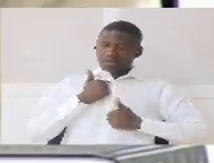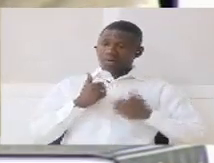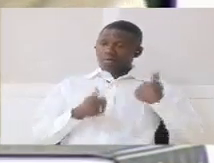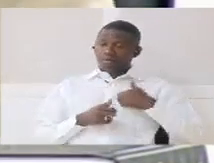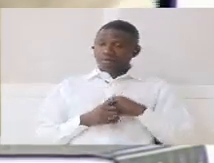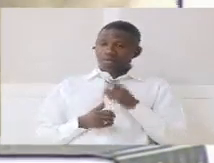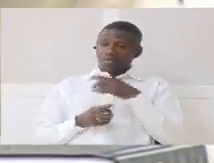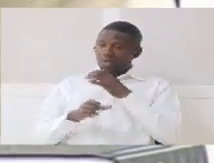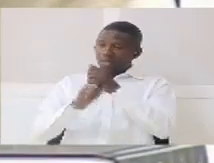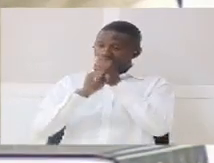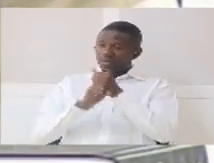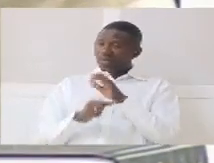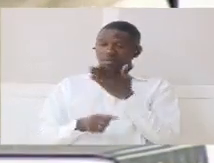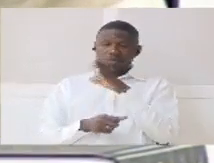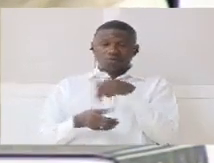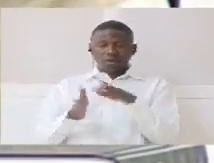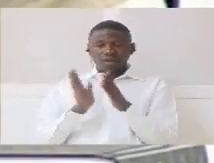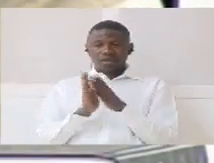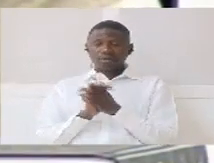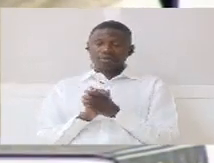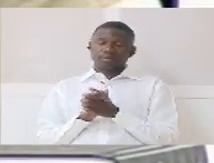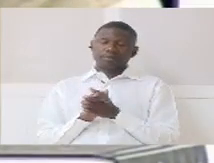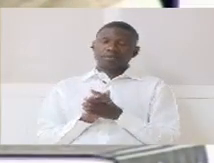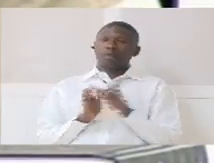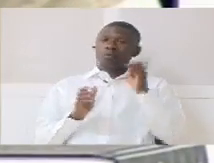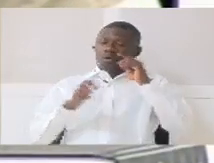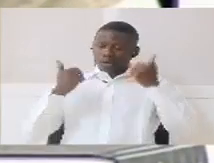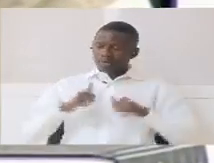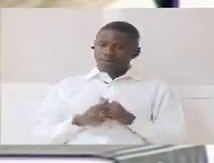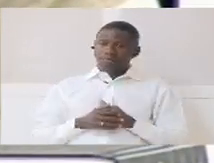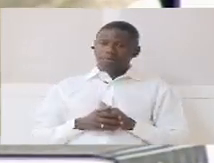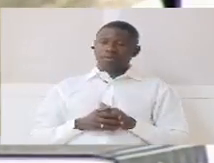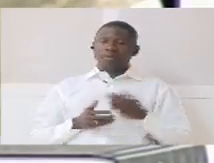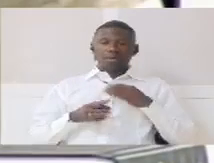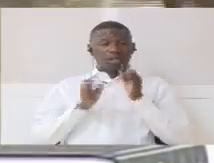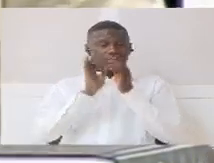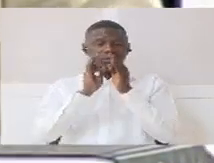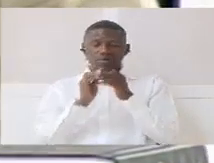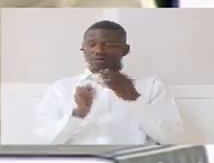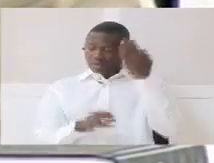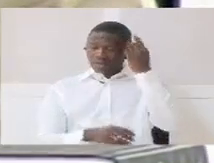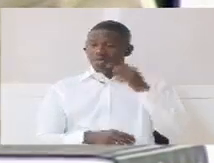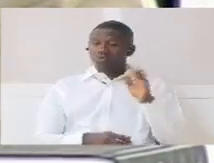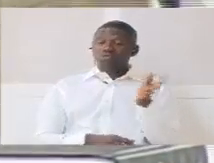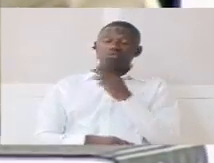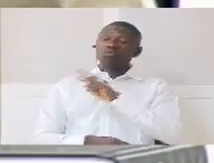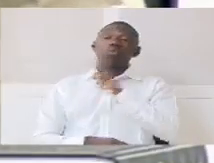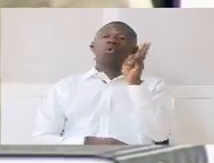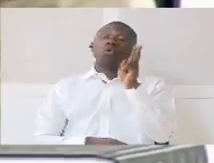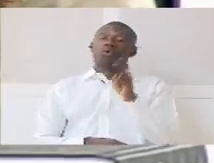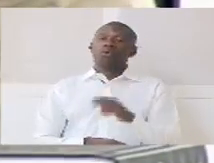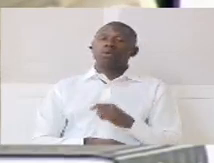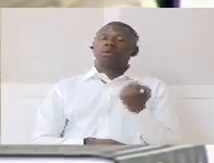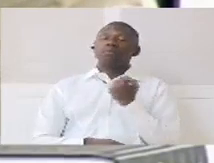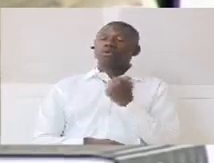No. And then what happened afterwards? I told them that I wasn't going. I didn't arrange office already. I said to them, because